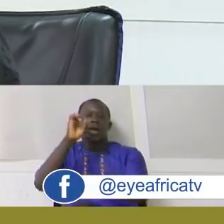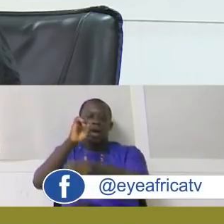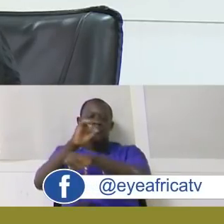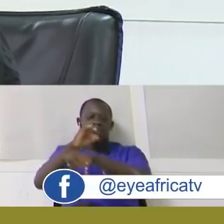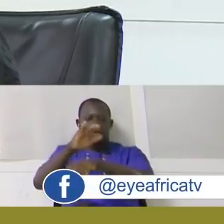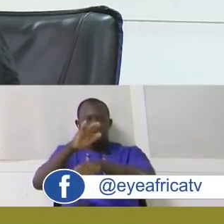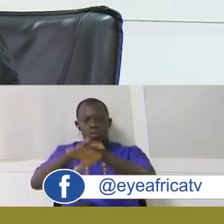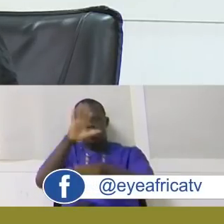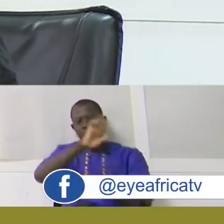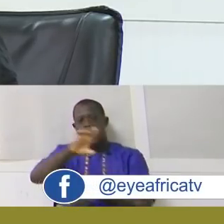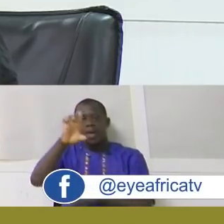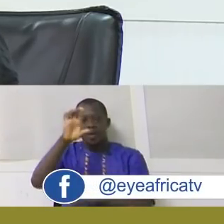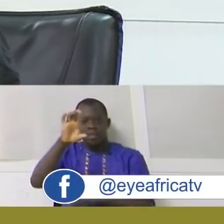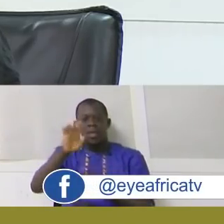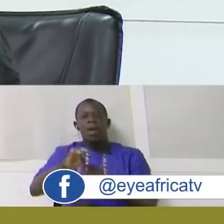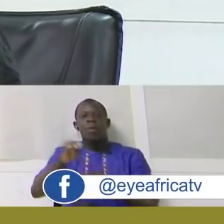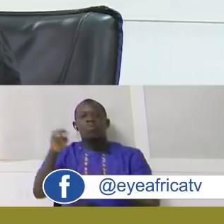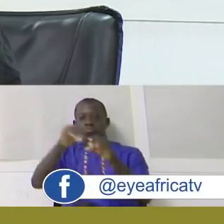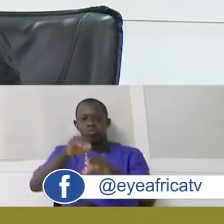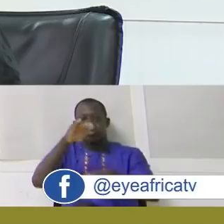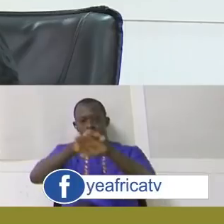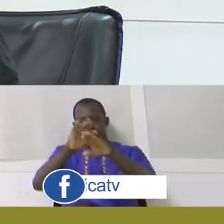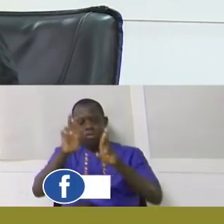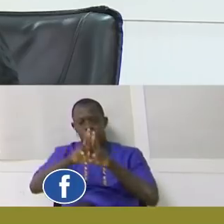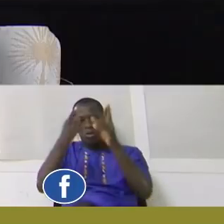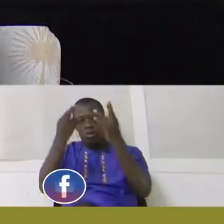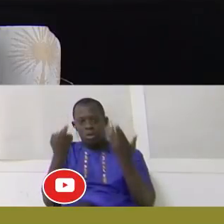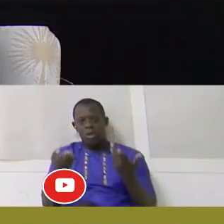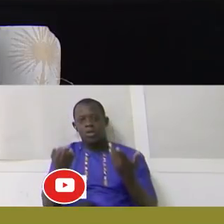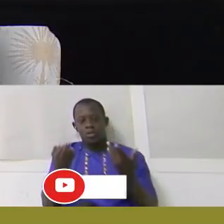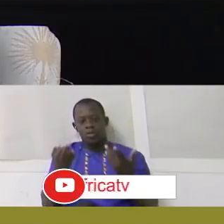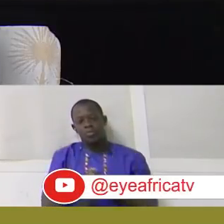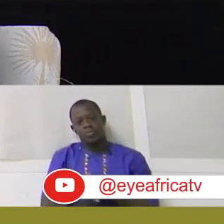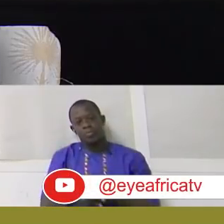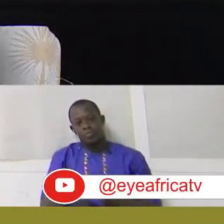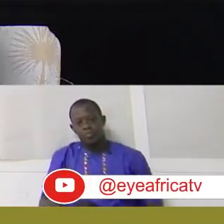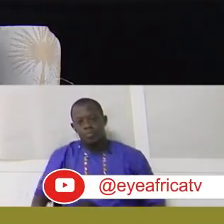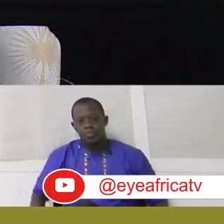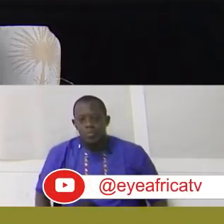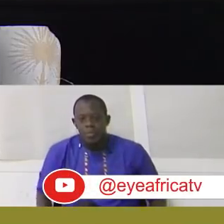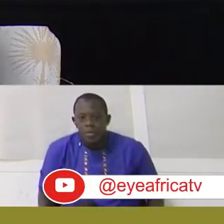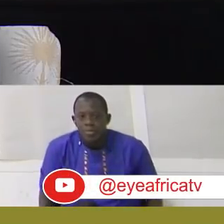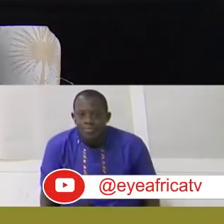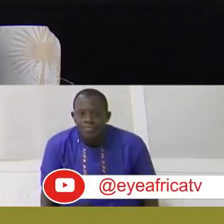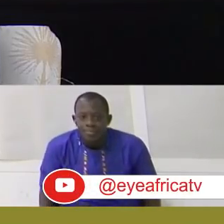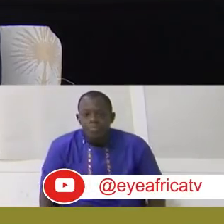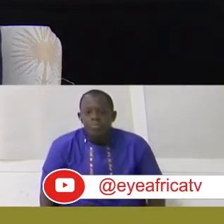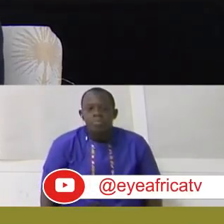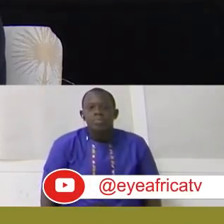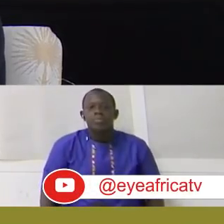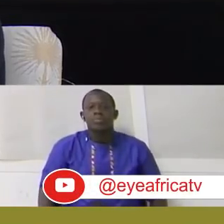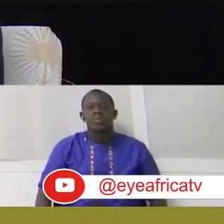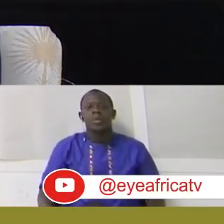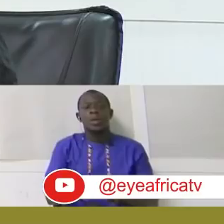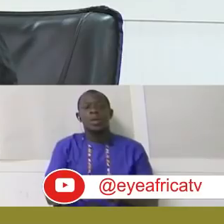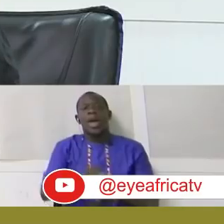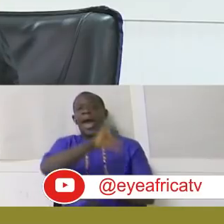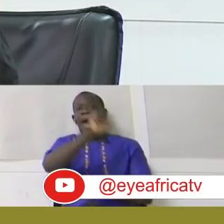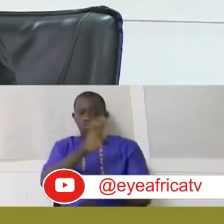the soldiers of the TRRC to put it amongst your recommendation. Teksi nak man nak te nyo na testify